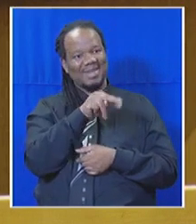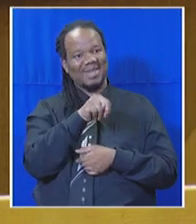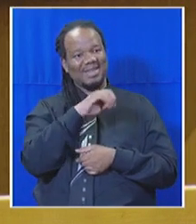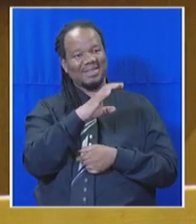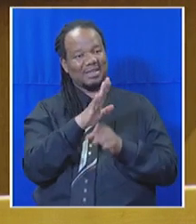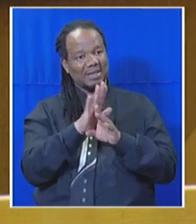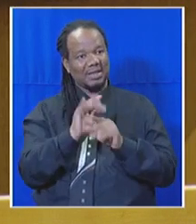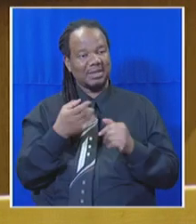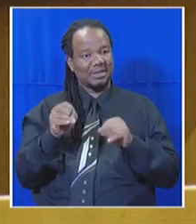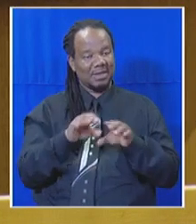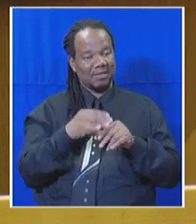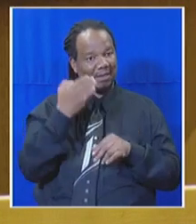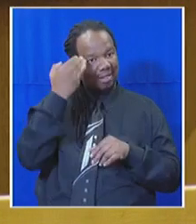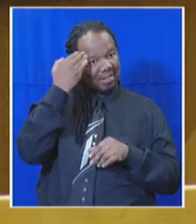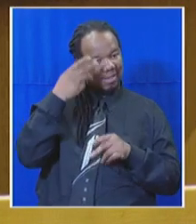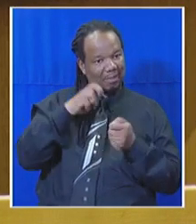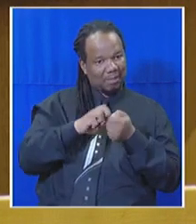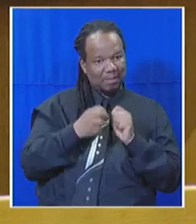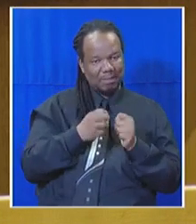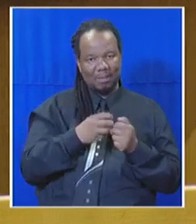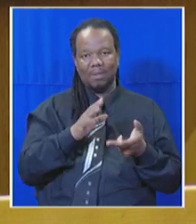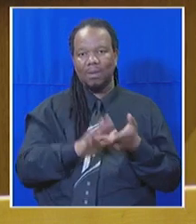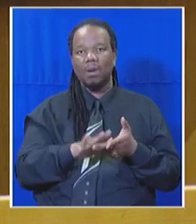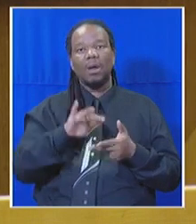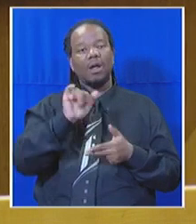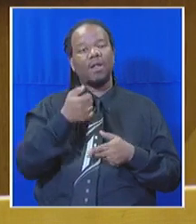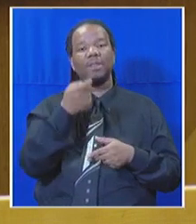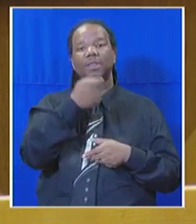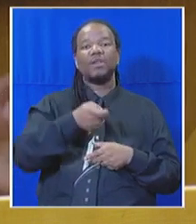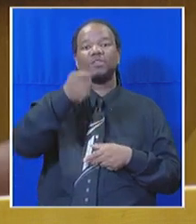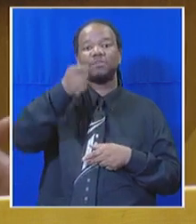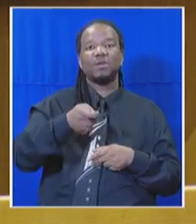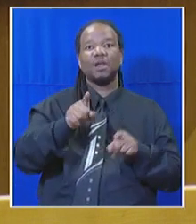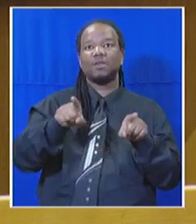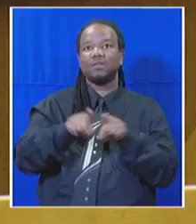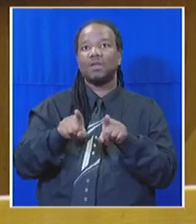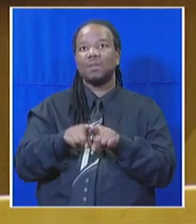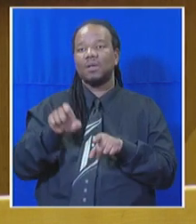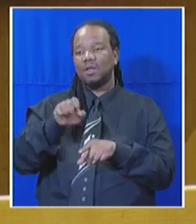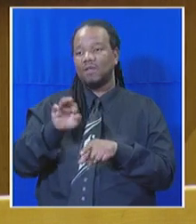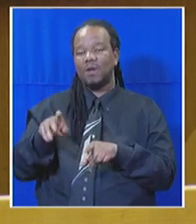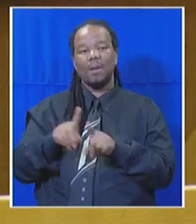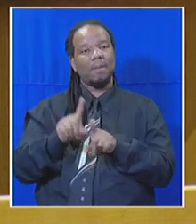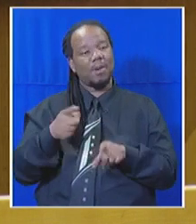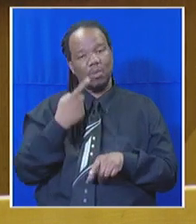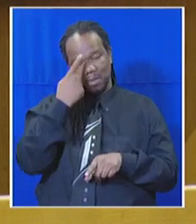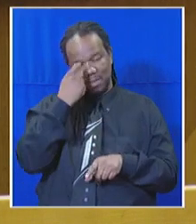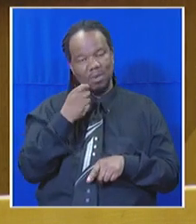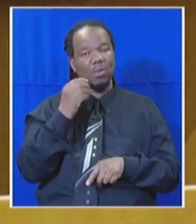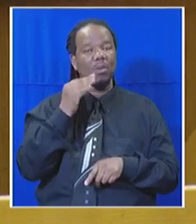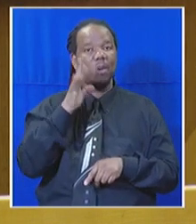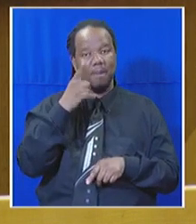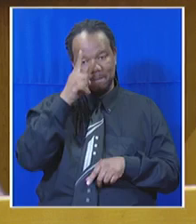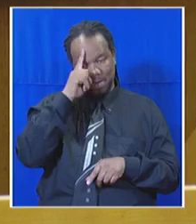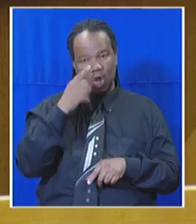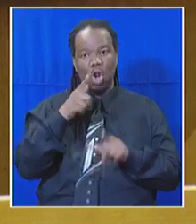slave mentality seen as well with the cases of the Speaker against the EFF. When we brief black lawyers, the Speaker briefs white lawyers,